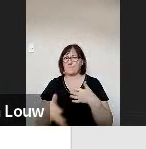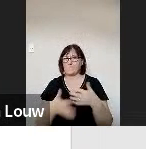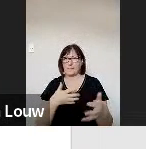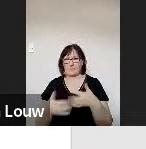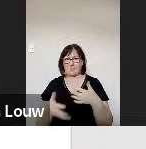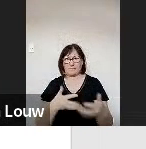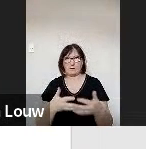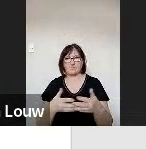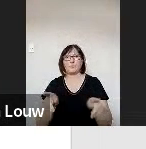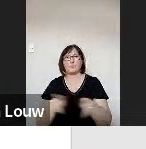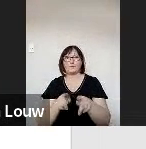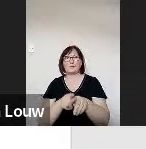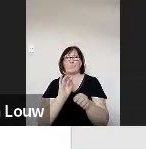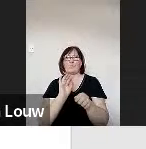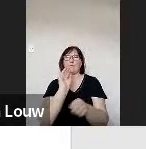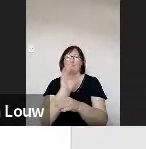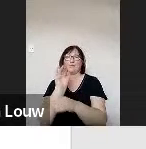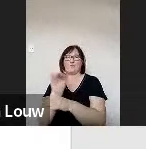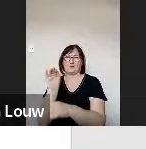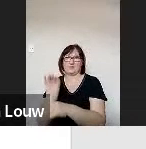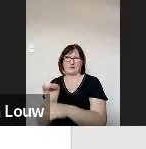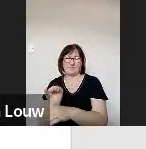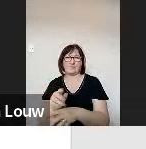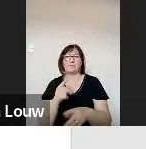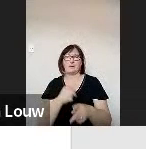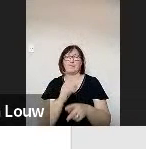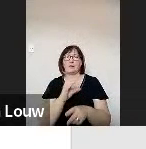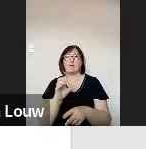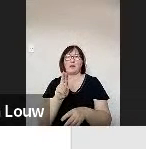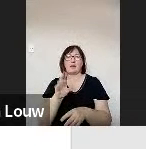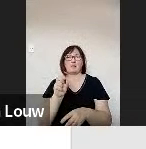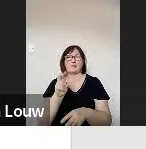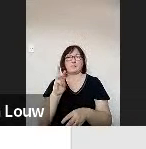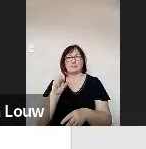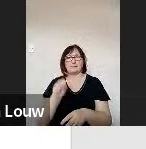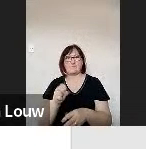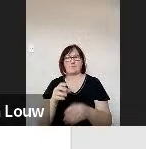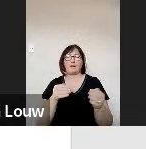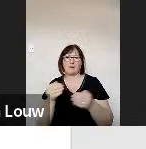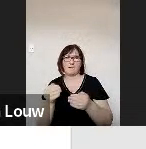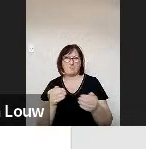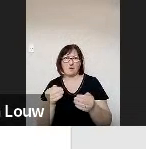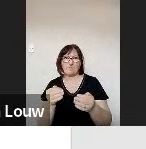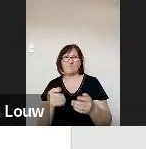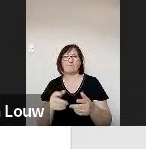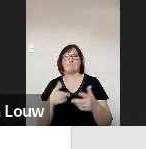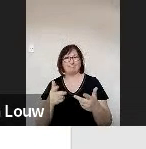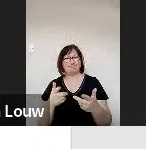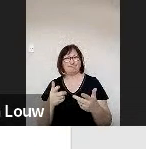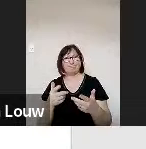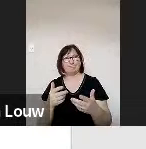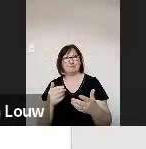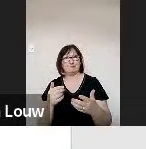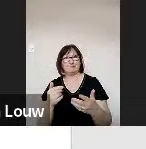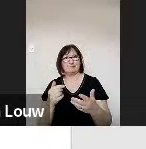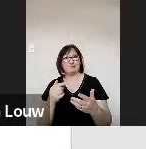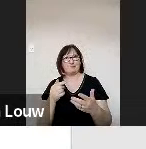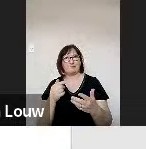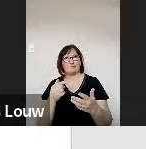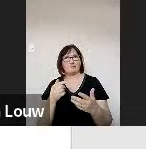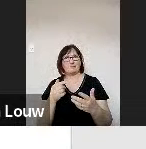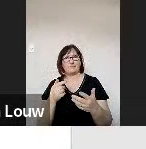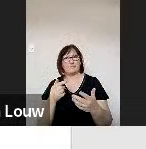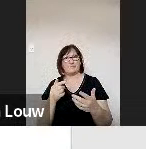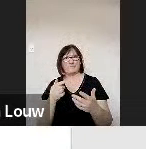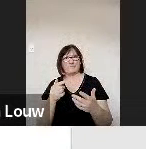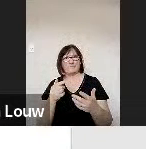that customs administrations have adopted. It is a clear sign that the revised Kyoto